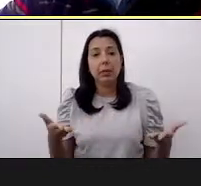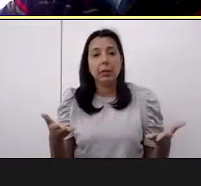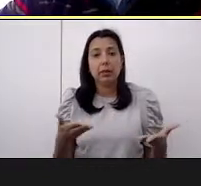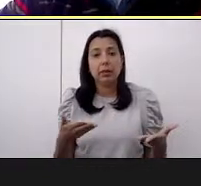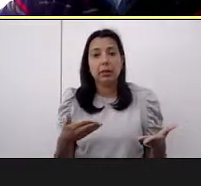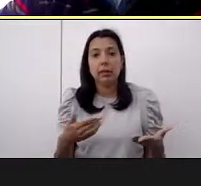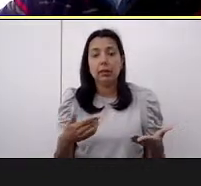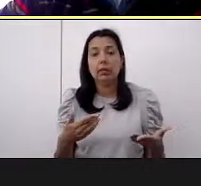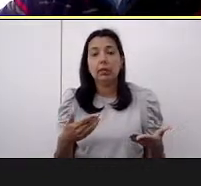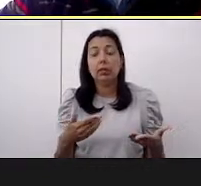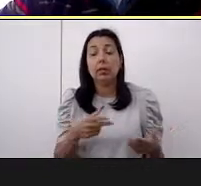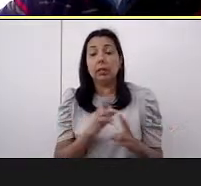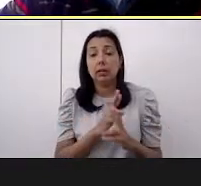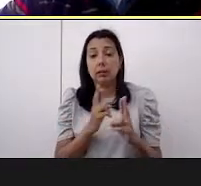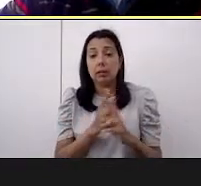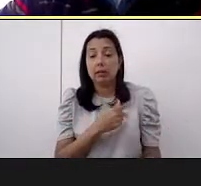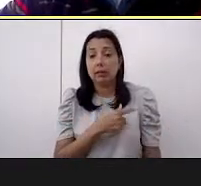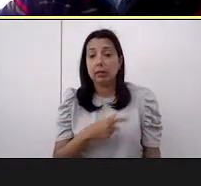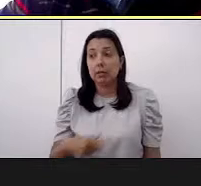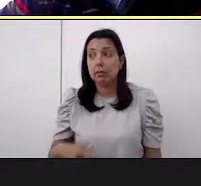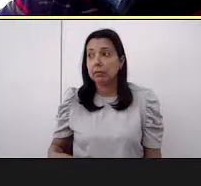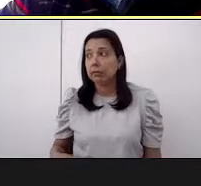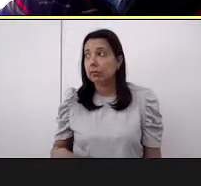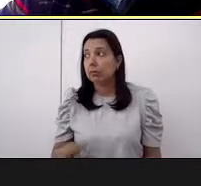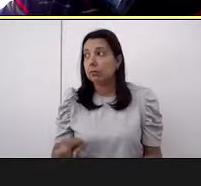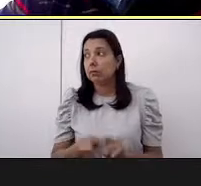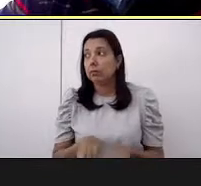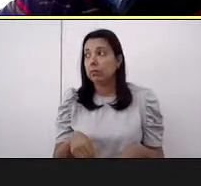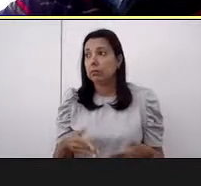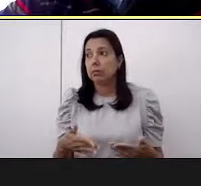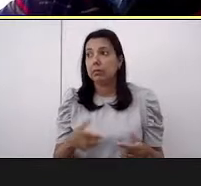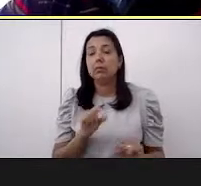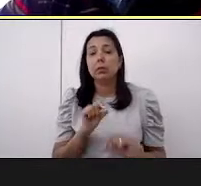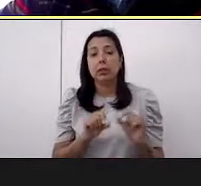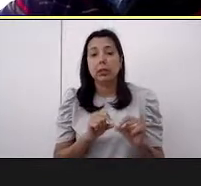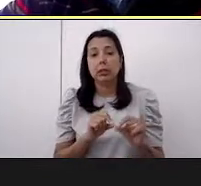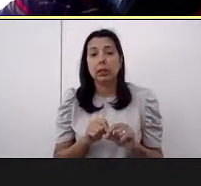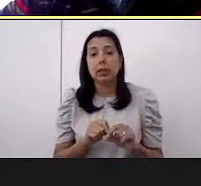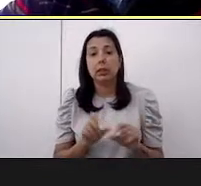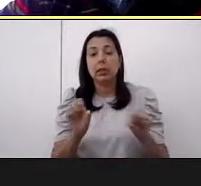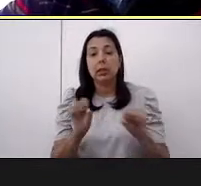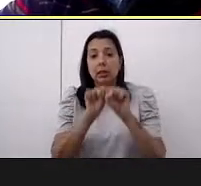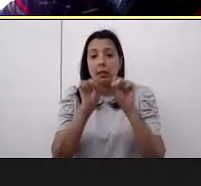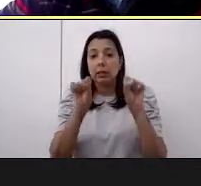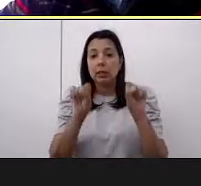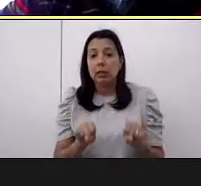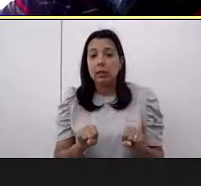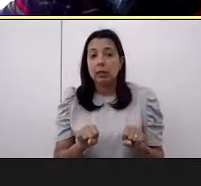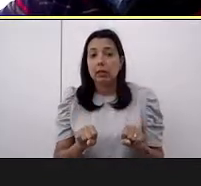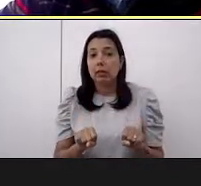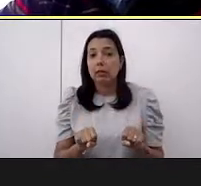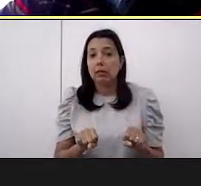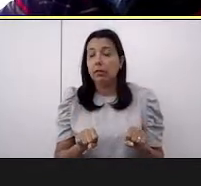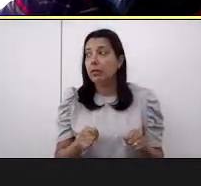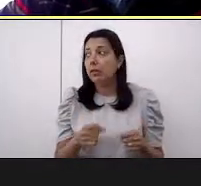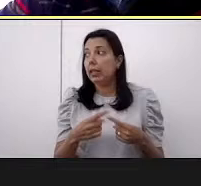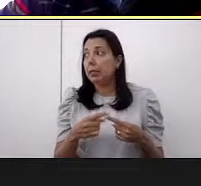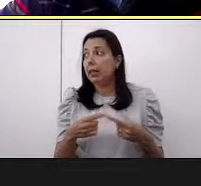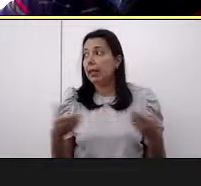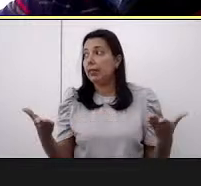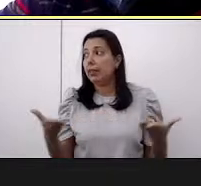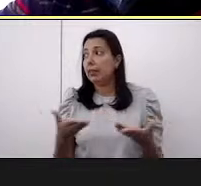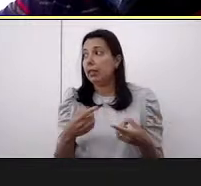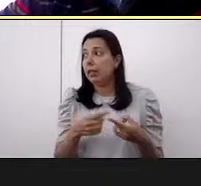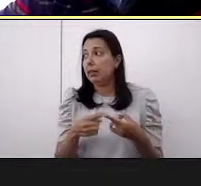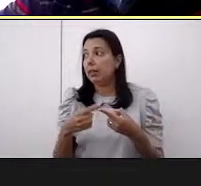conceived as a guarantee of systematicity, generality, coherence, and legality. And it